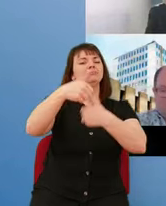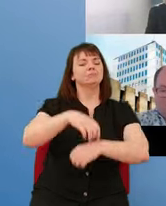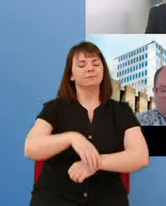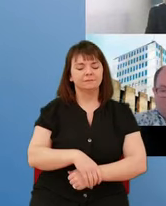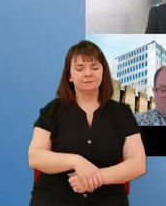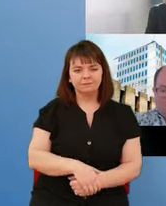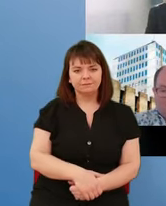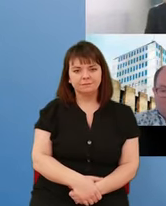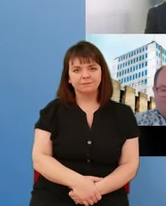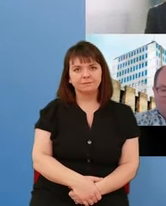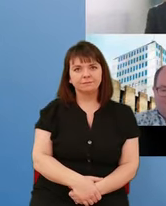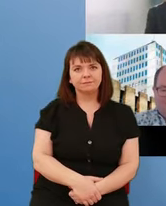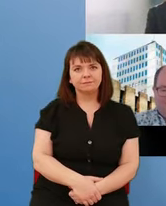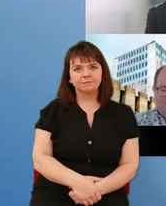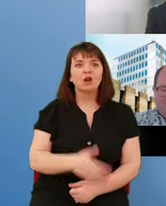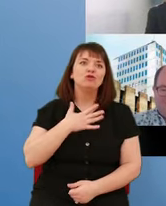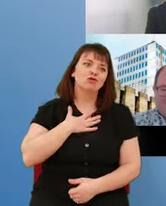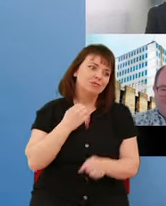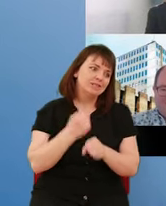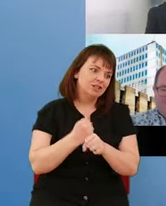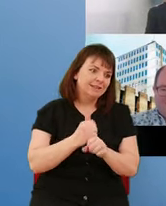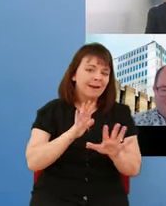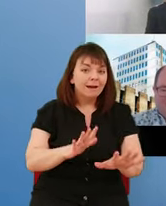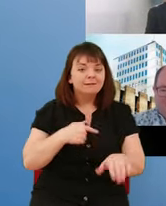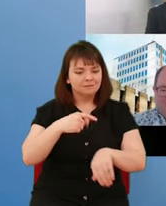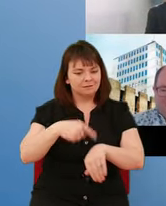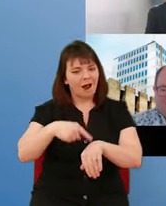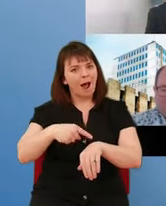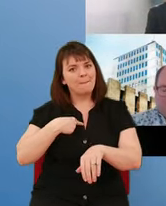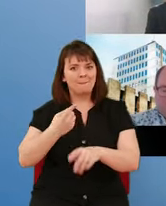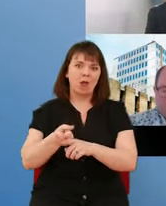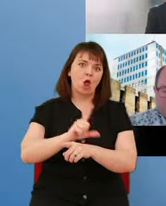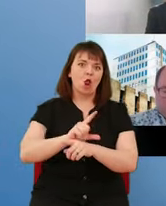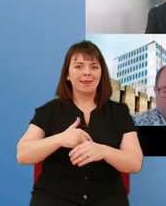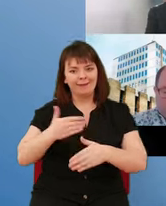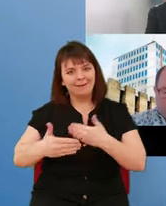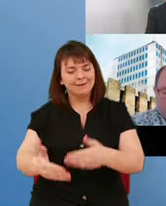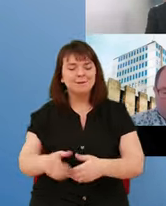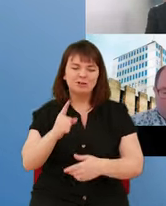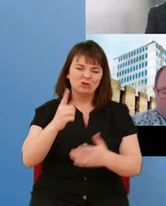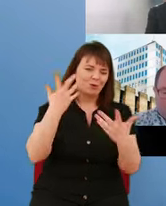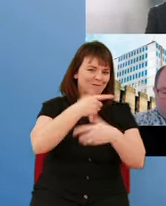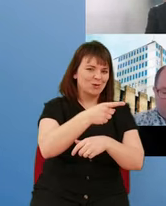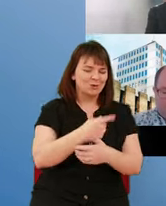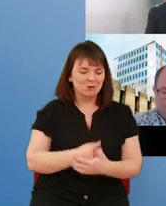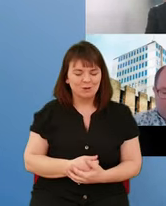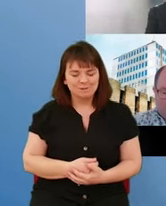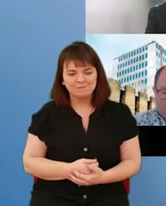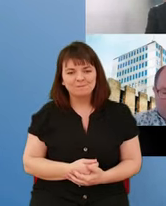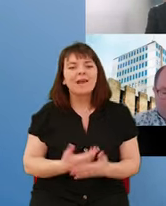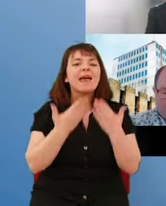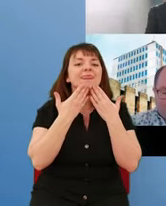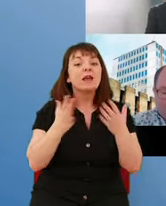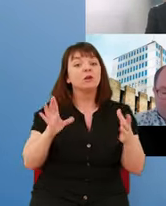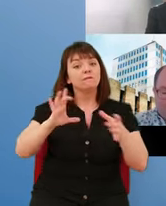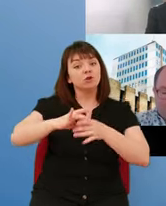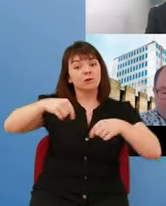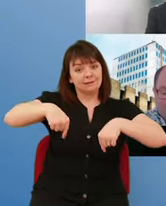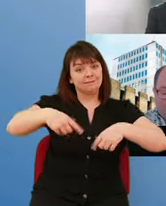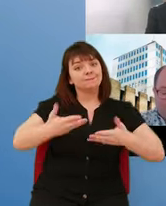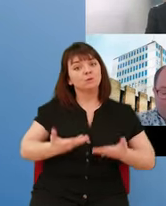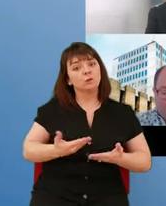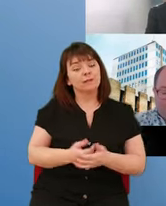you. Thank you for joining us, and an update on the locally commissioned service.